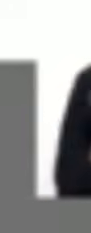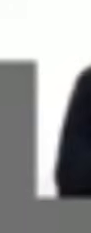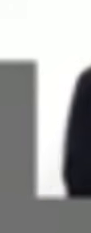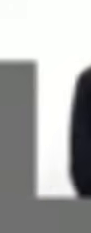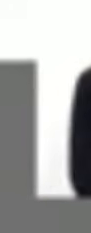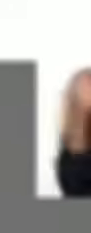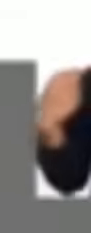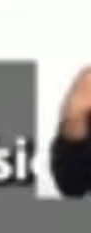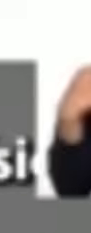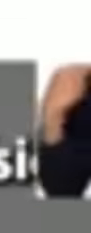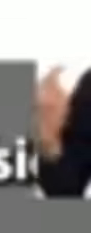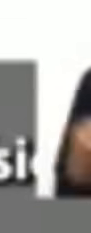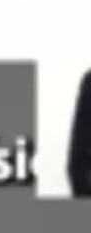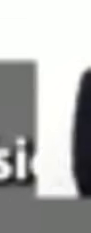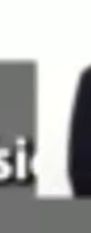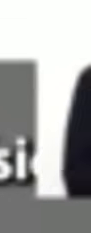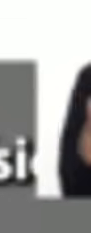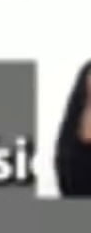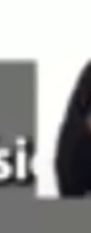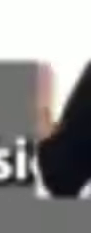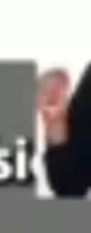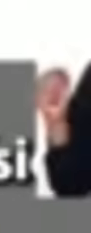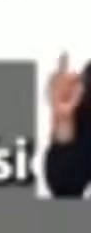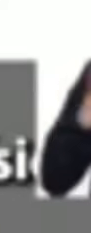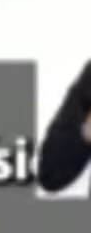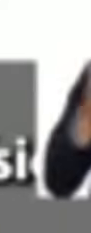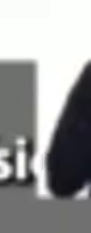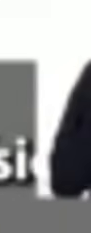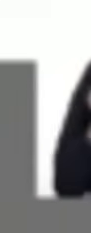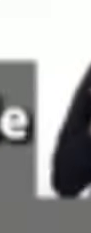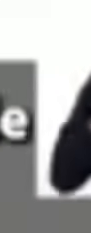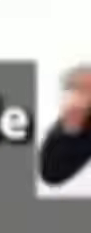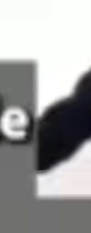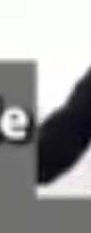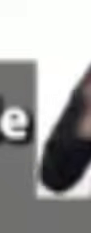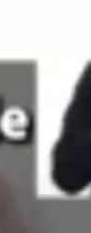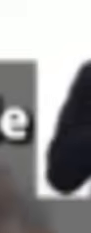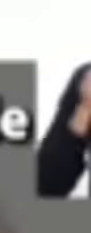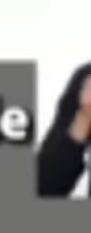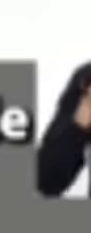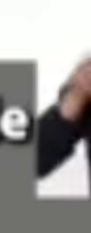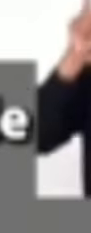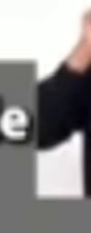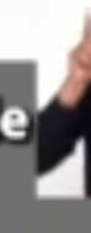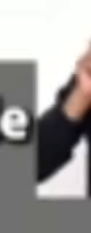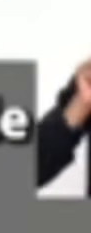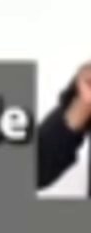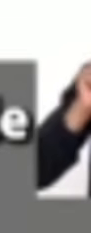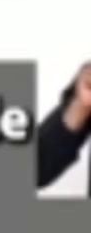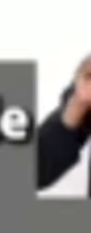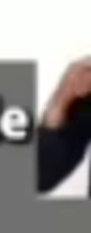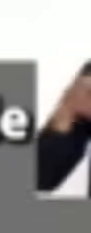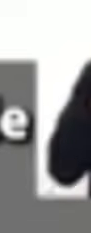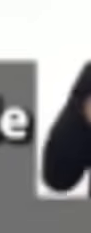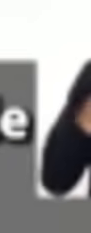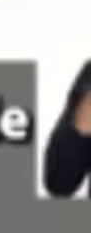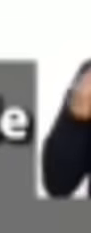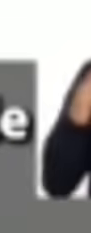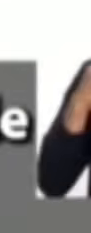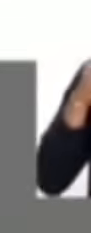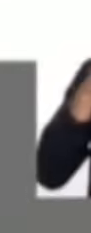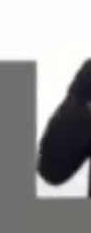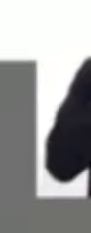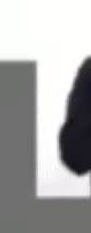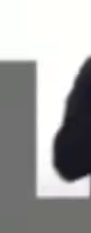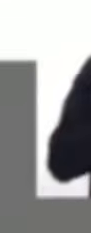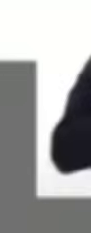earth. But yet, despite our physical distance, Singapore and Peru, together with our friends in the Pacific